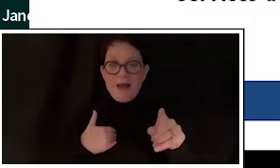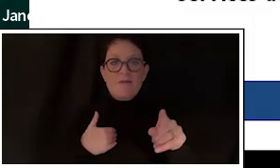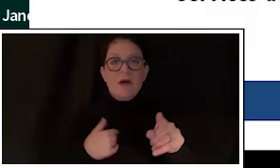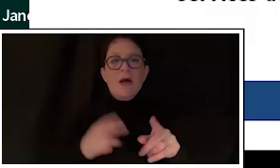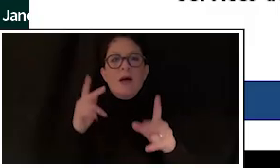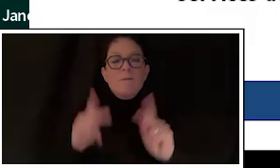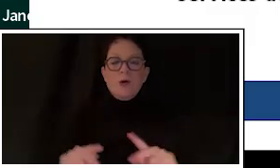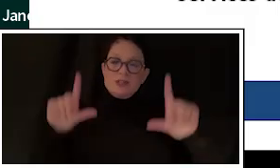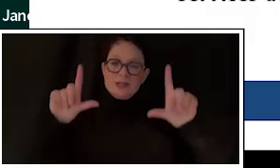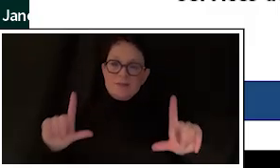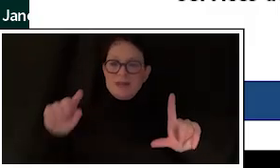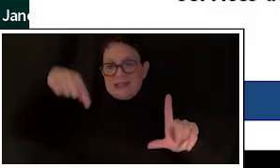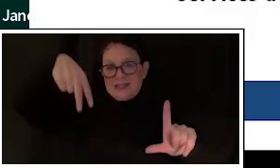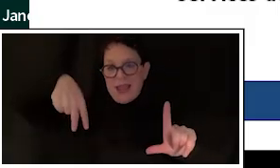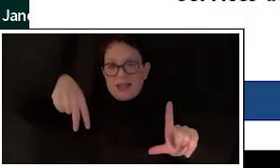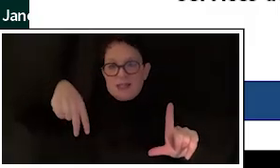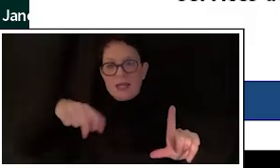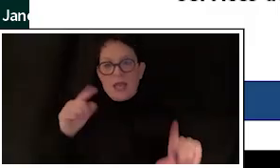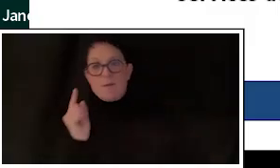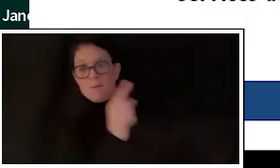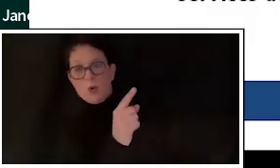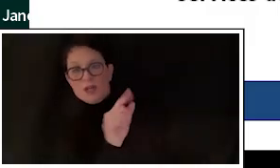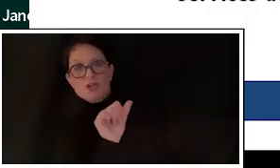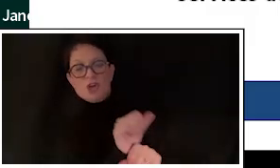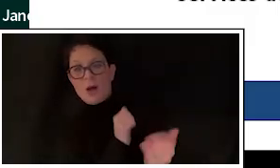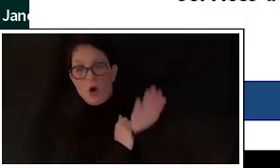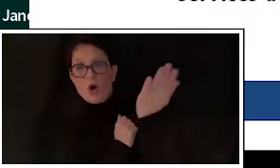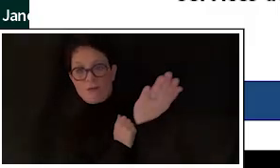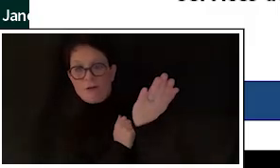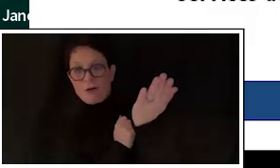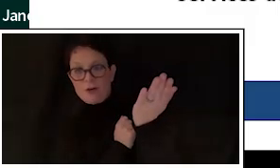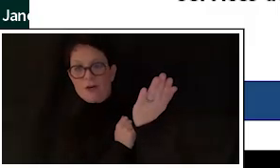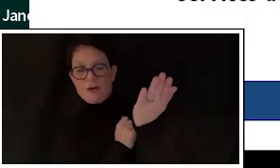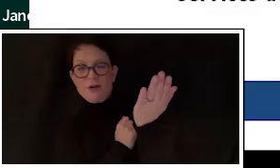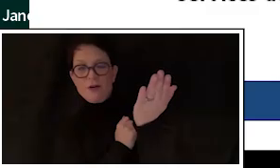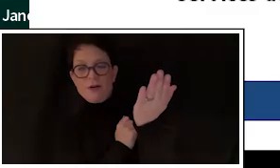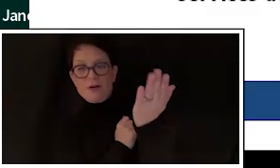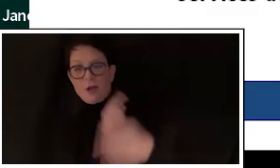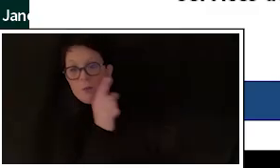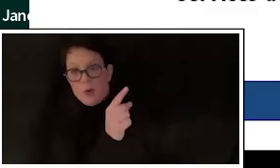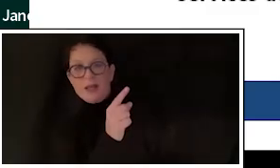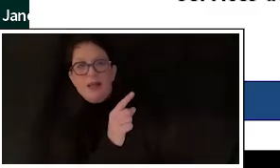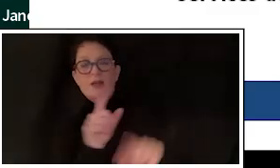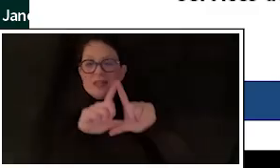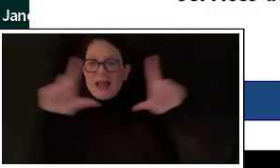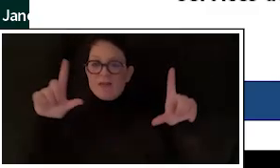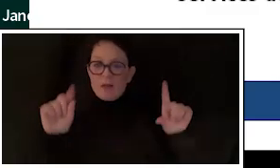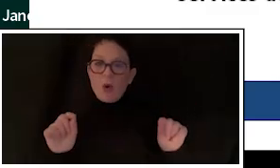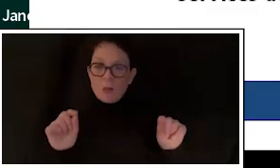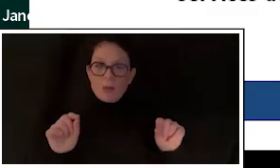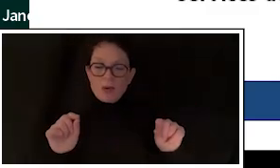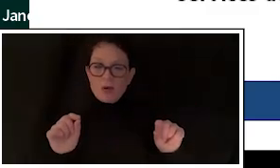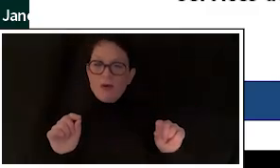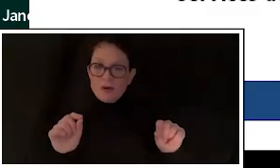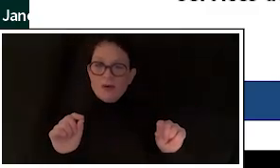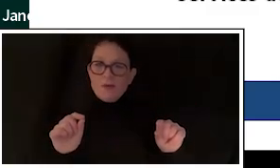someone standing there looking up and pointing to a job offer. And there is an envelope in front